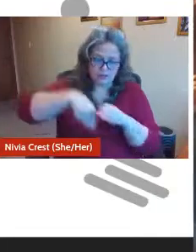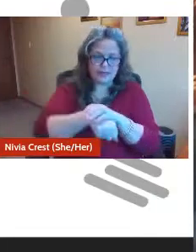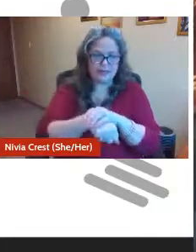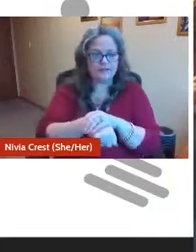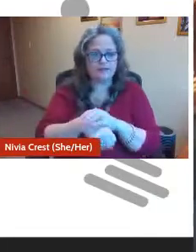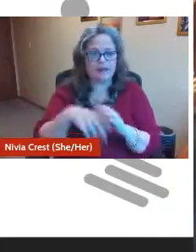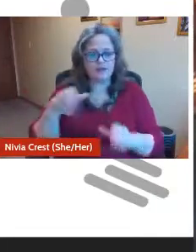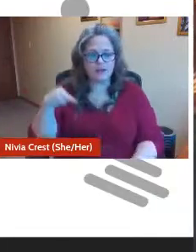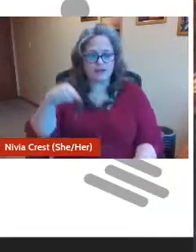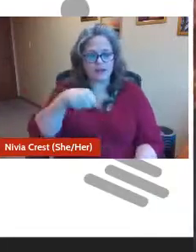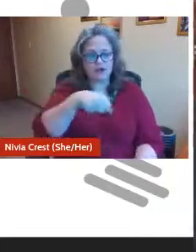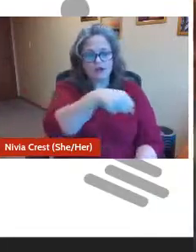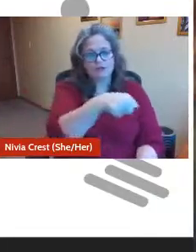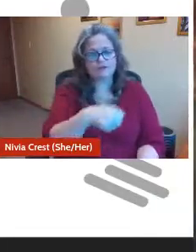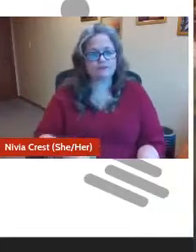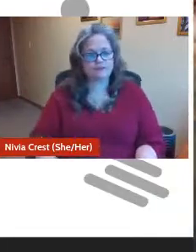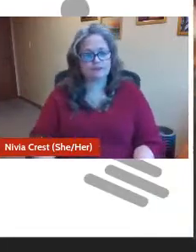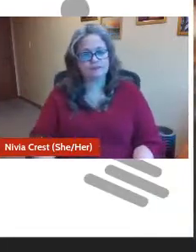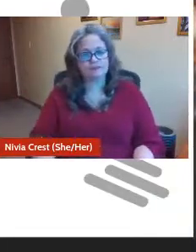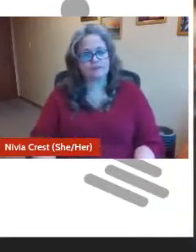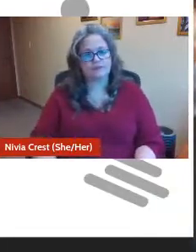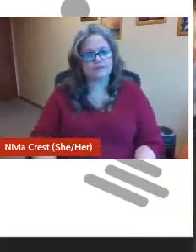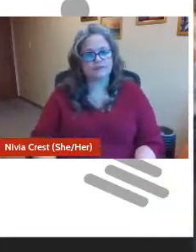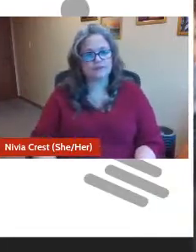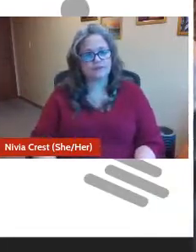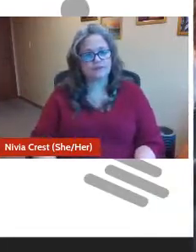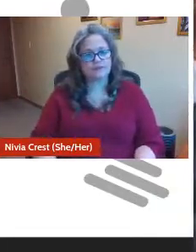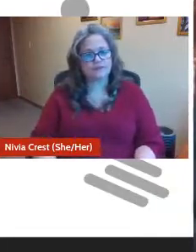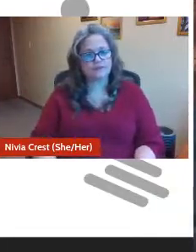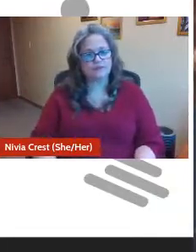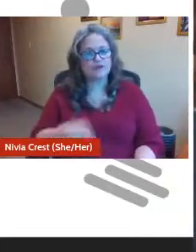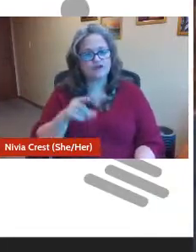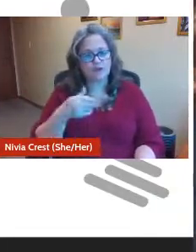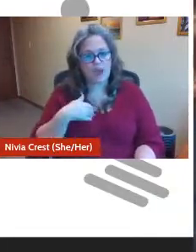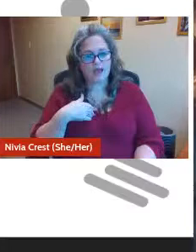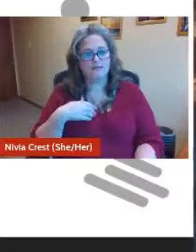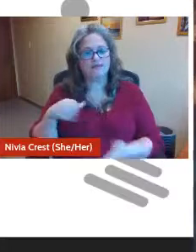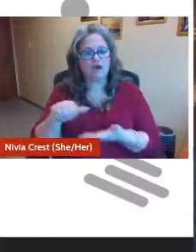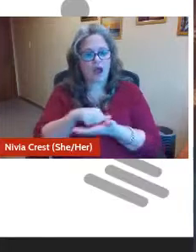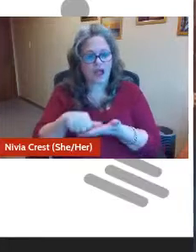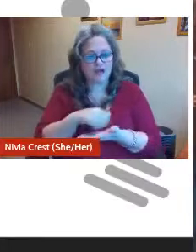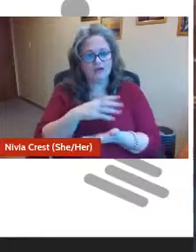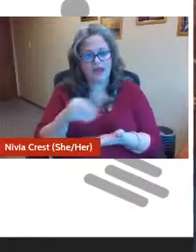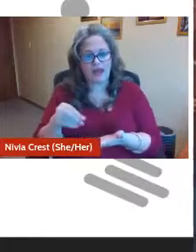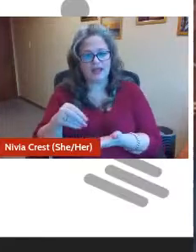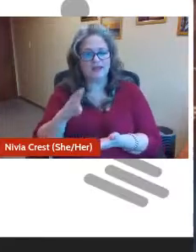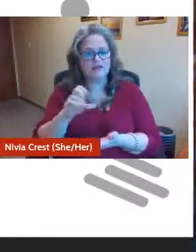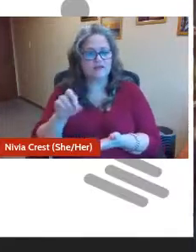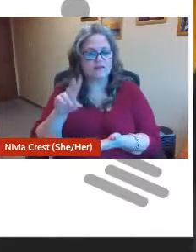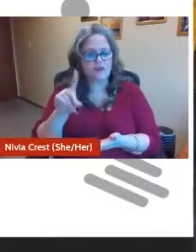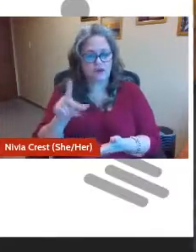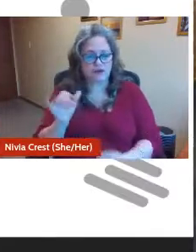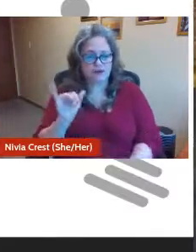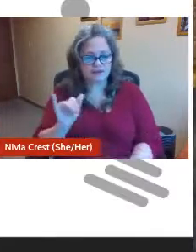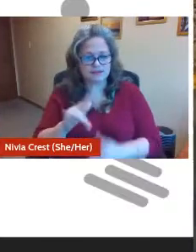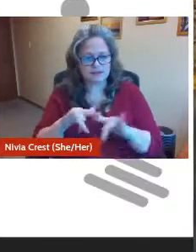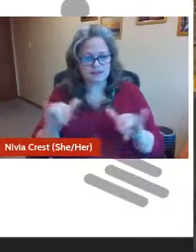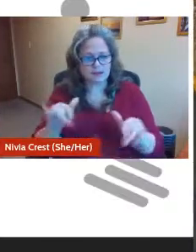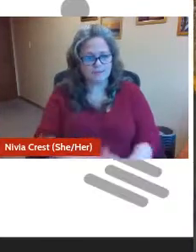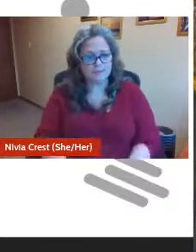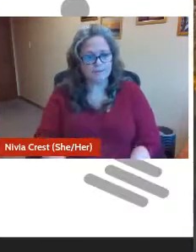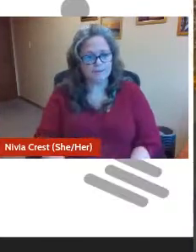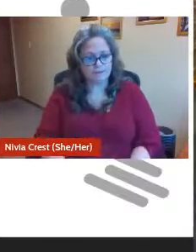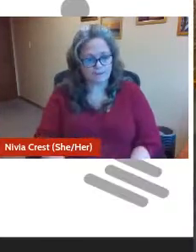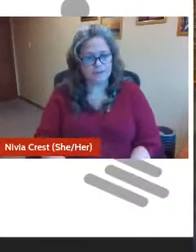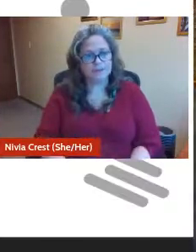Put the iron in it, and carry it. So oh my goodness. So you already got your iron bowl. Now that's nice. Mm-hmm. Yeah, it's like, you know, you're